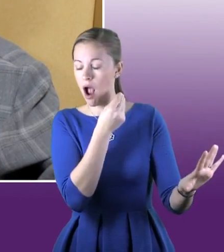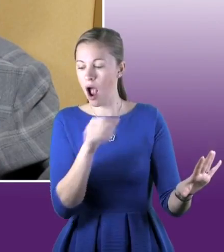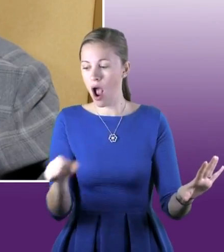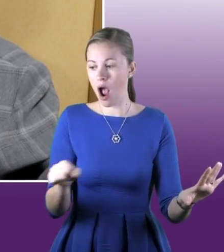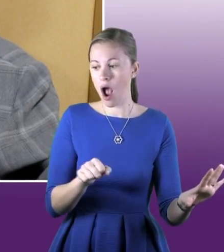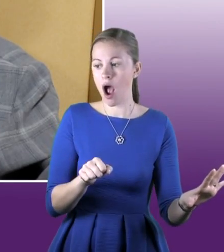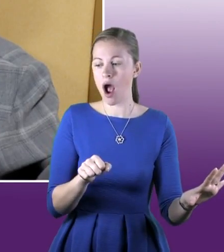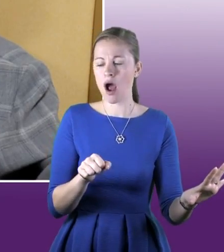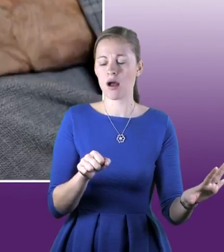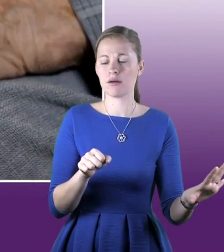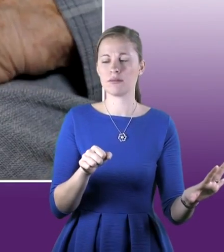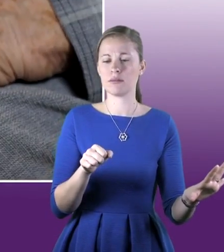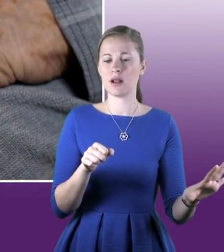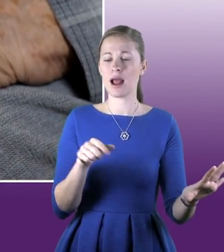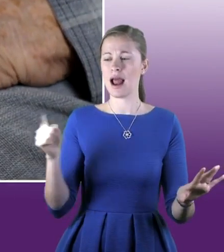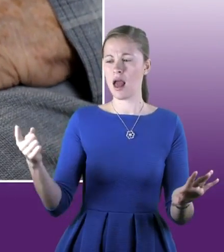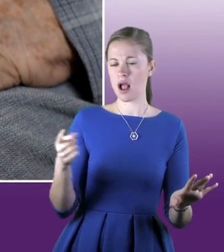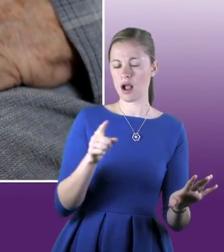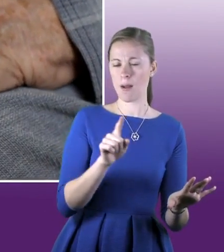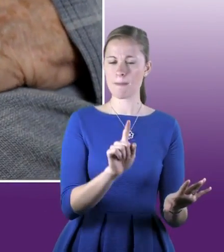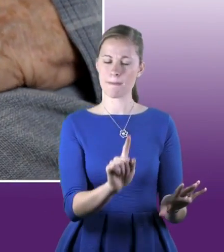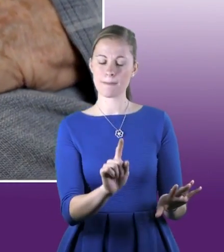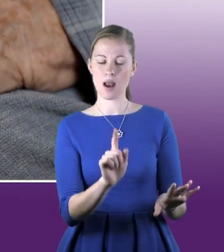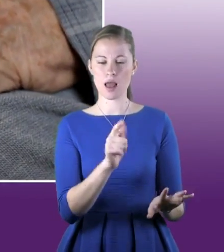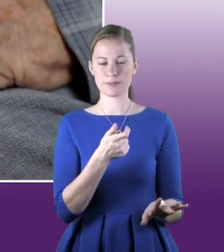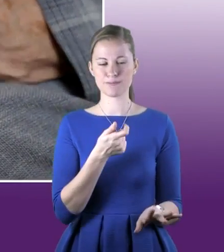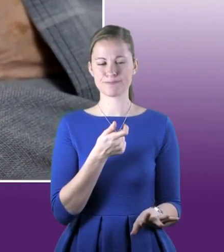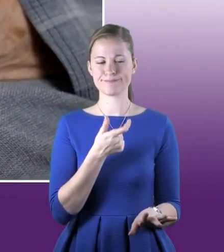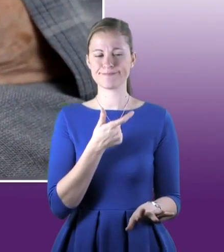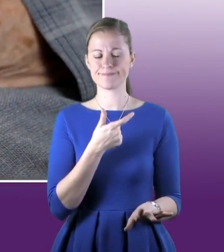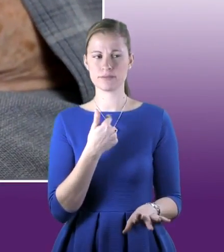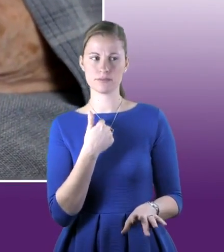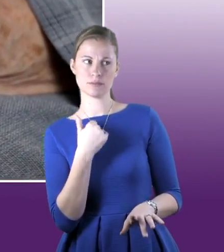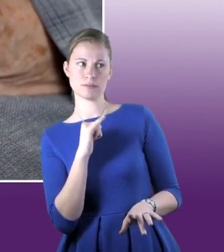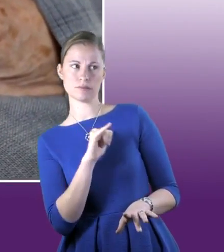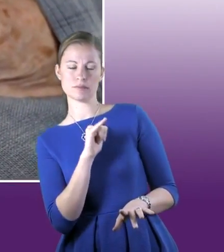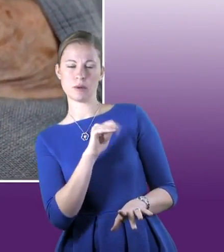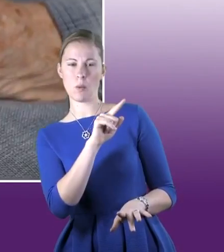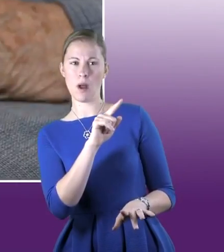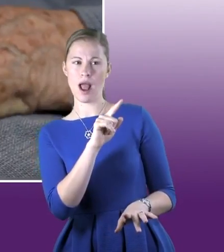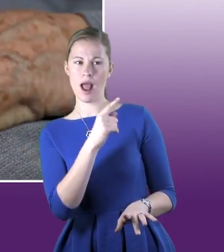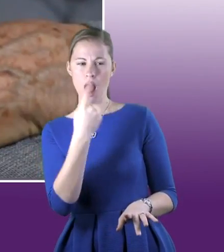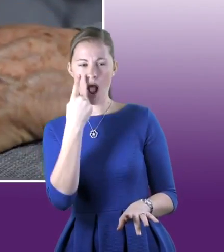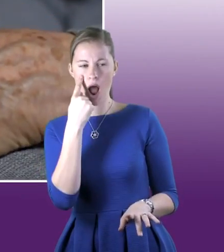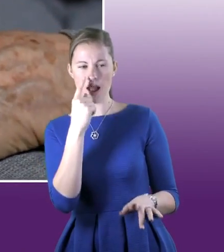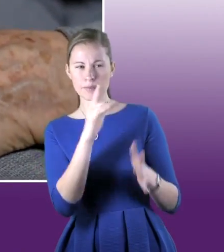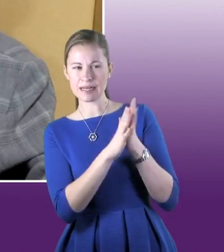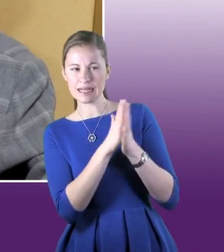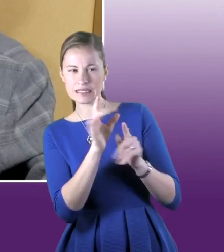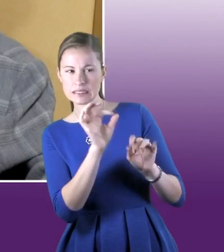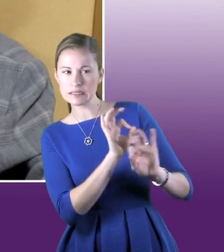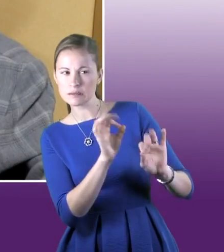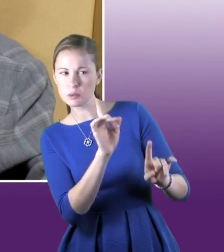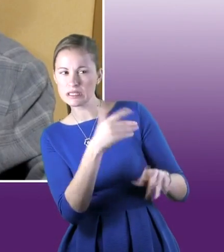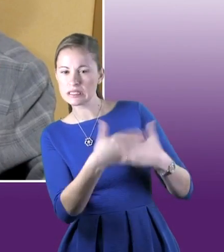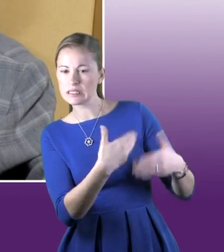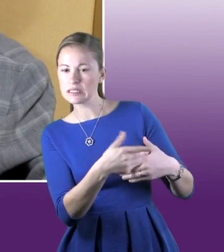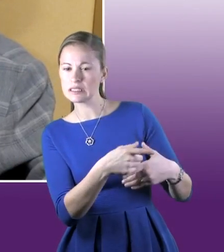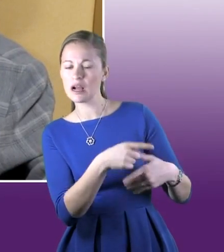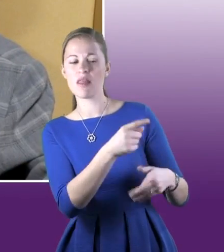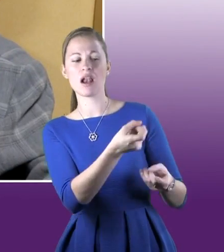so no one can hear. And he gives me that smile, the one where his eyes say something else. And he talks